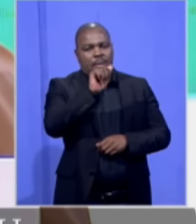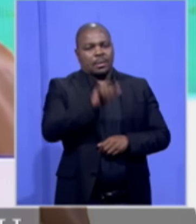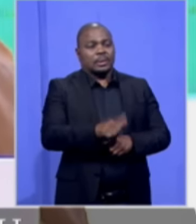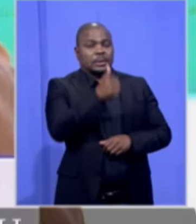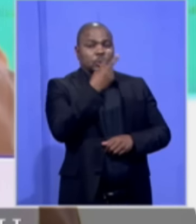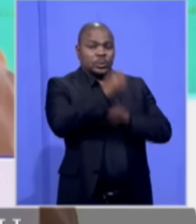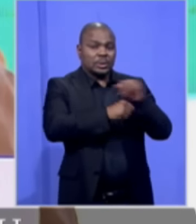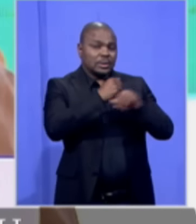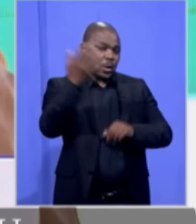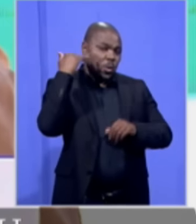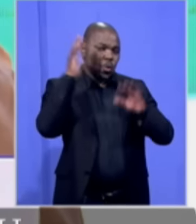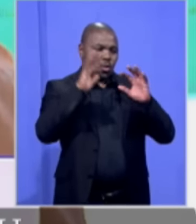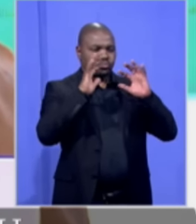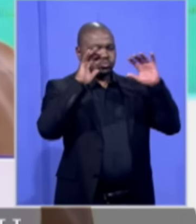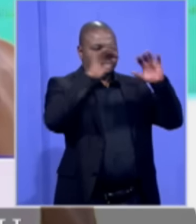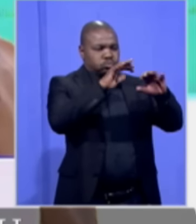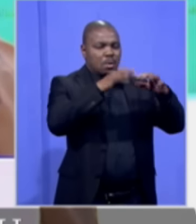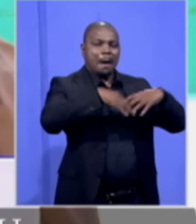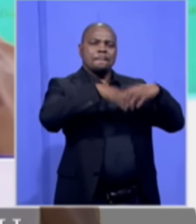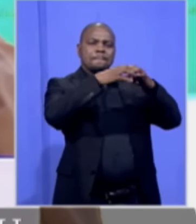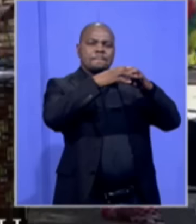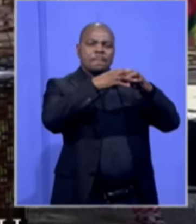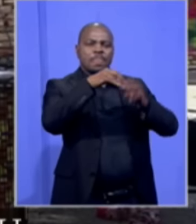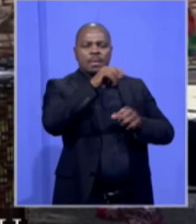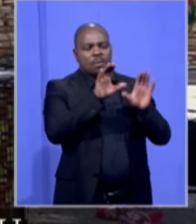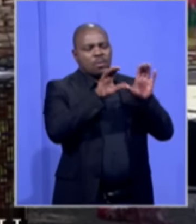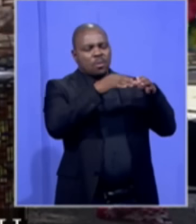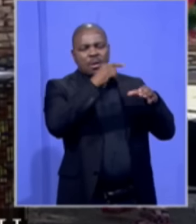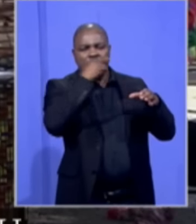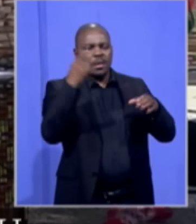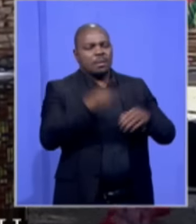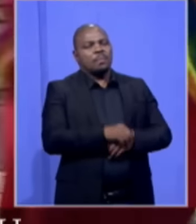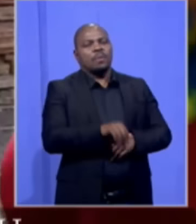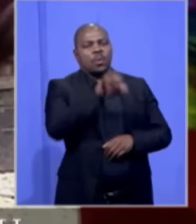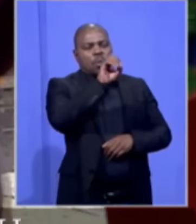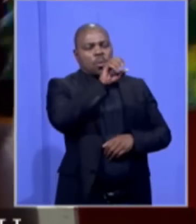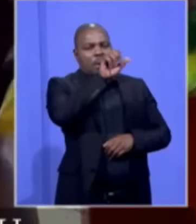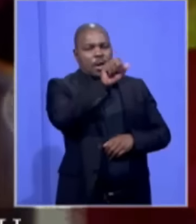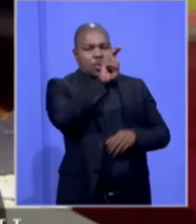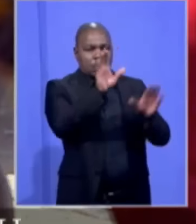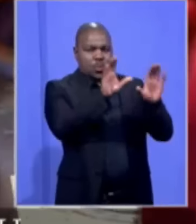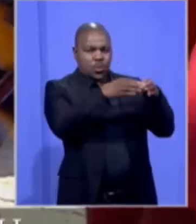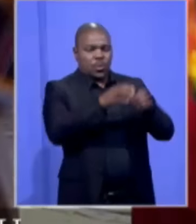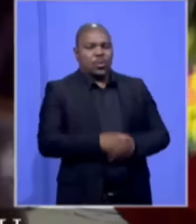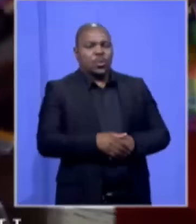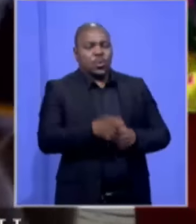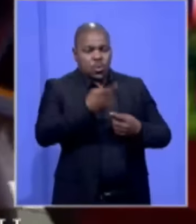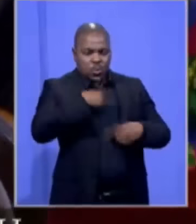organization popularly known as Organization of Africa Unity. We owe